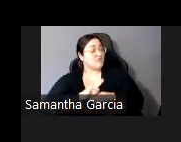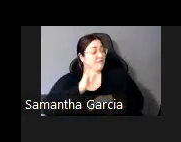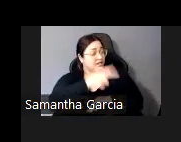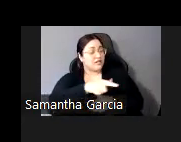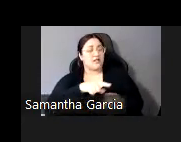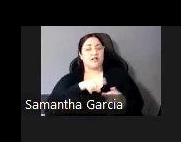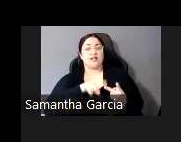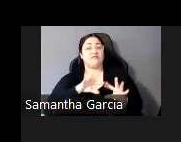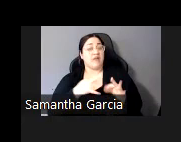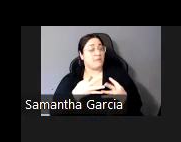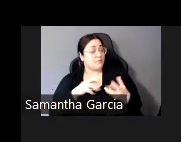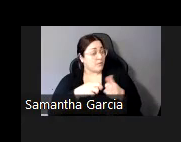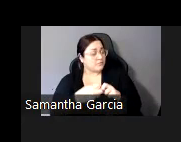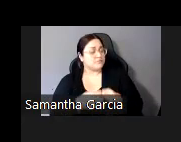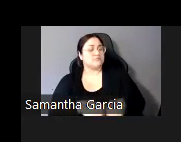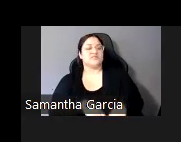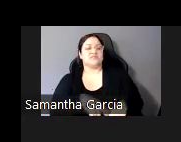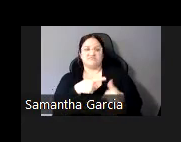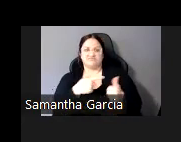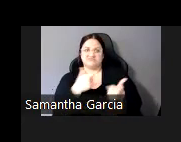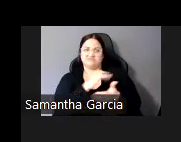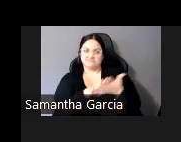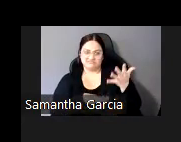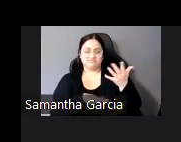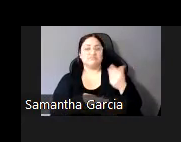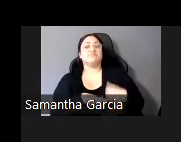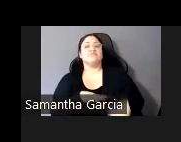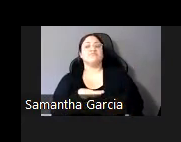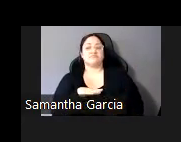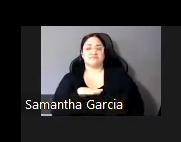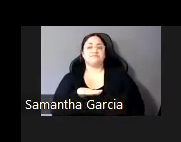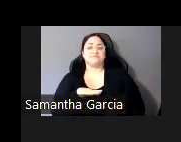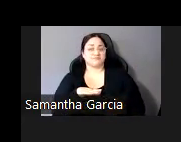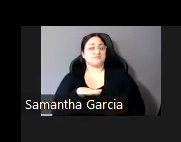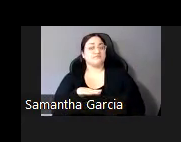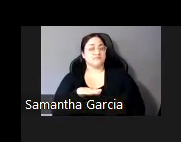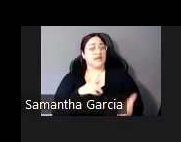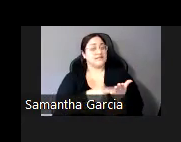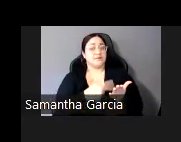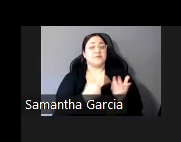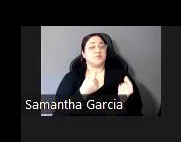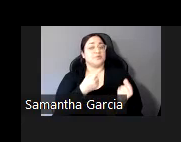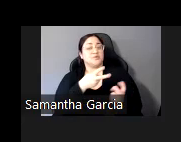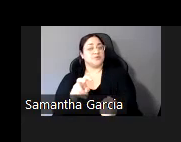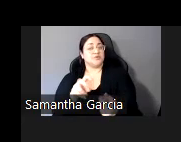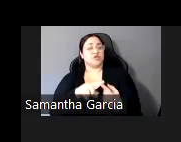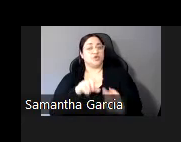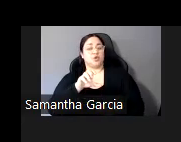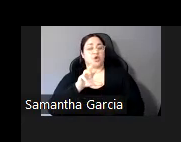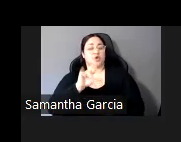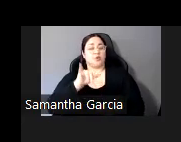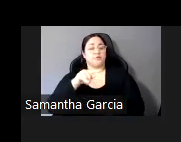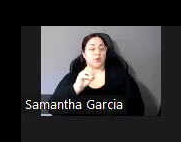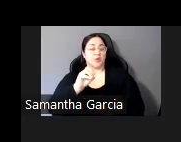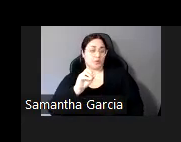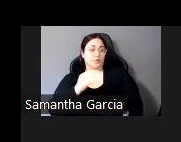platform, and then turning you into a money mule essentially without you actually knowing what's occurring. Some red flags